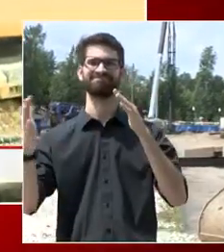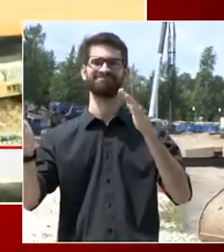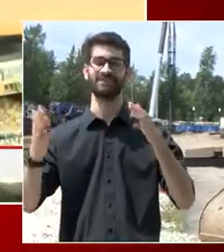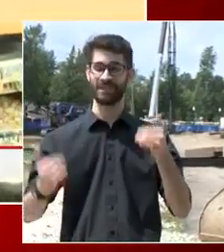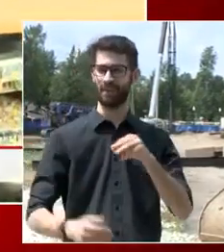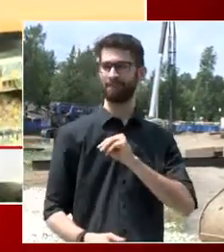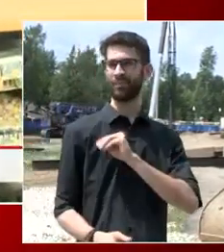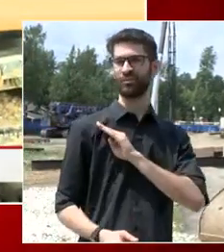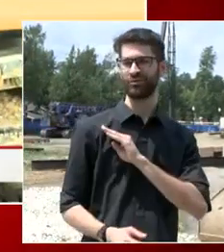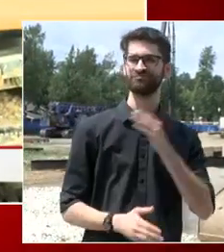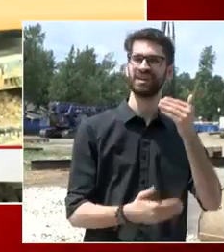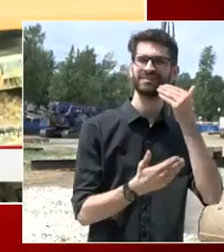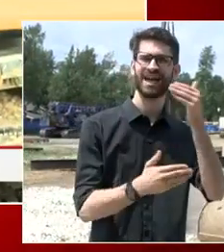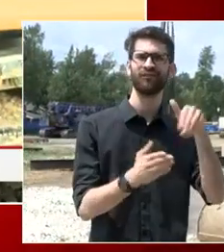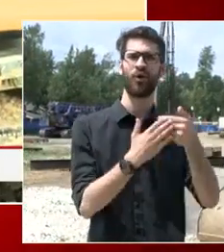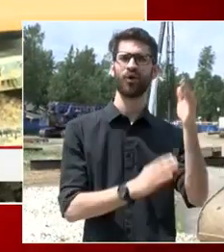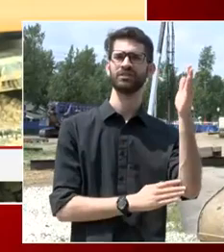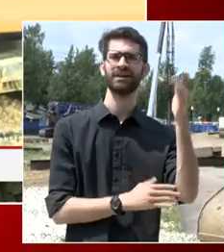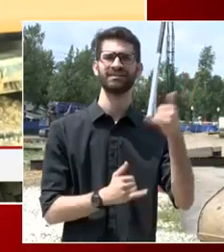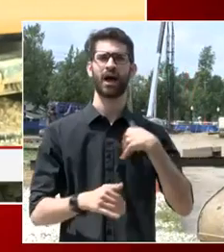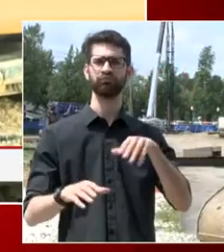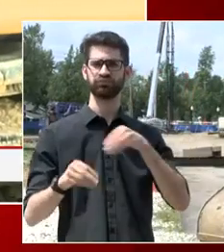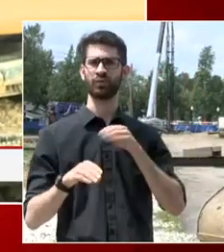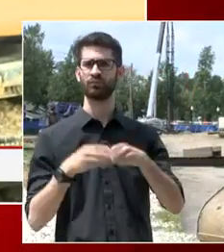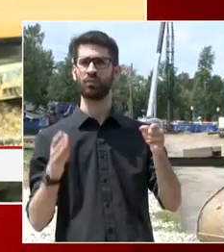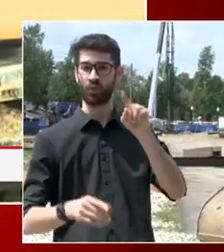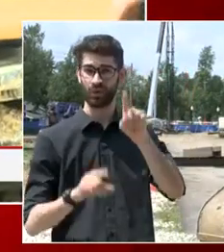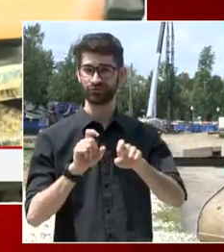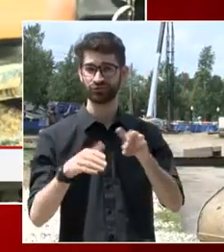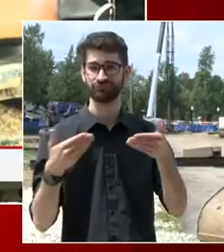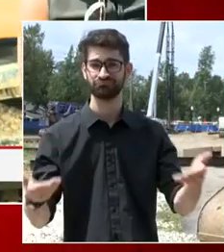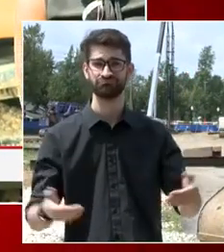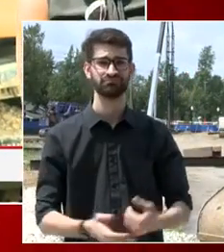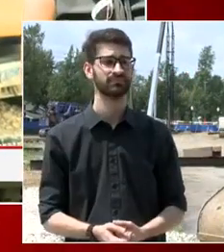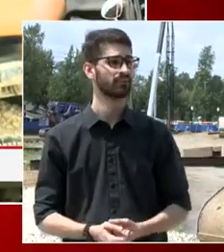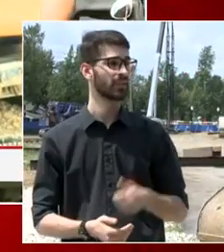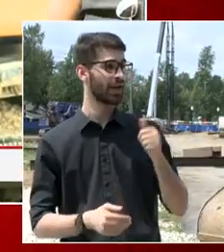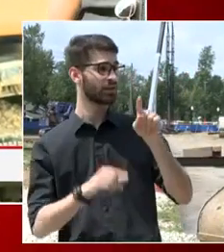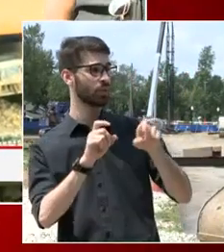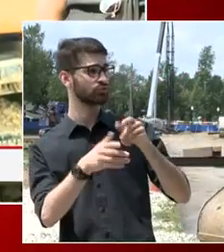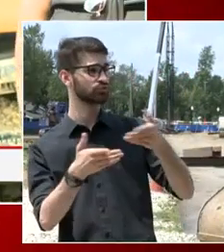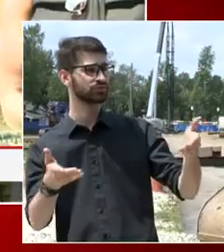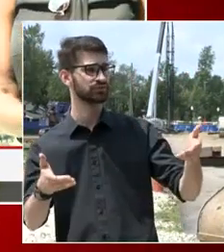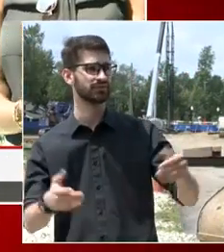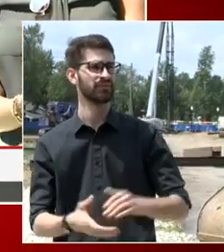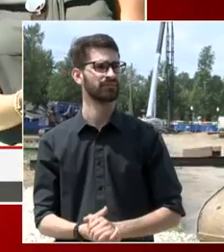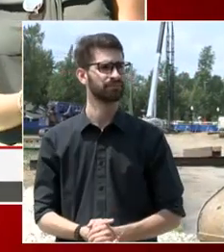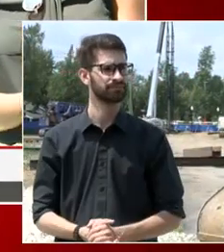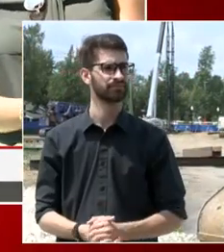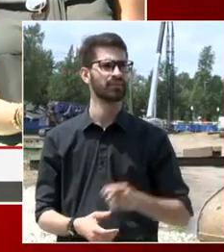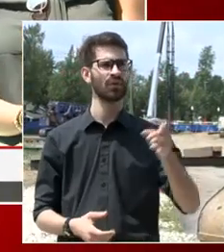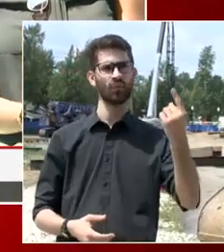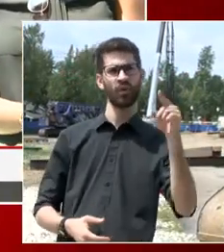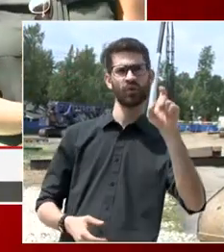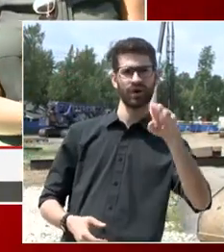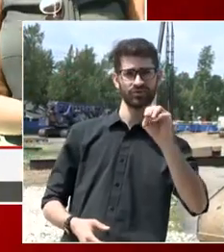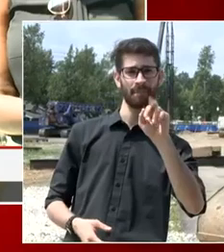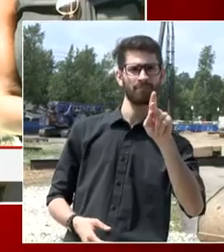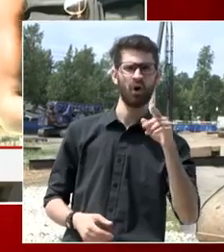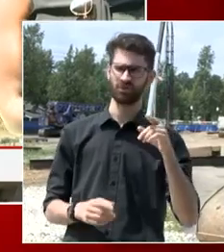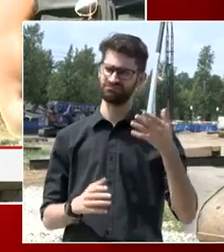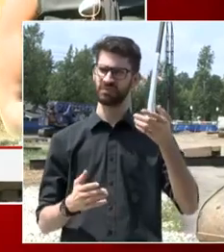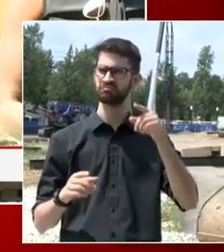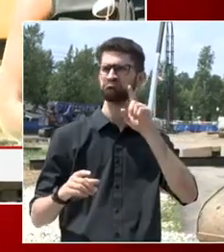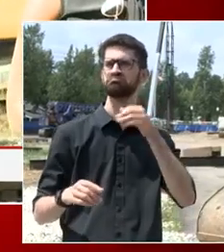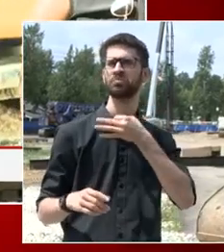all of our speakers, and we'll take a few questions. Any questions? Press questions first. Yes, Mark? When will this be slated to